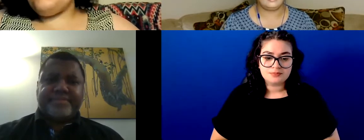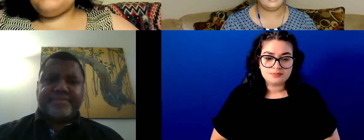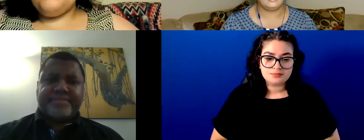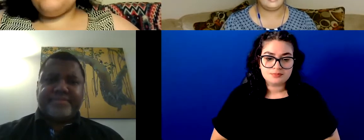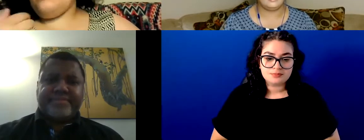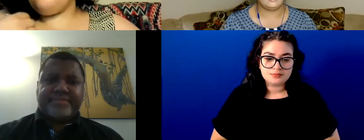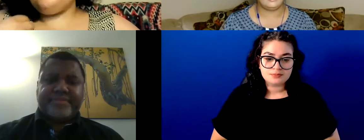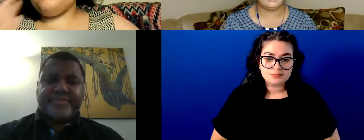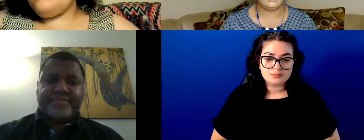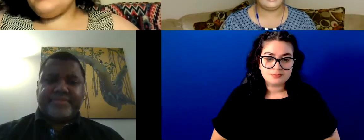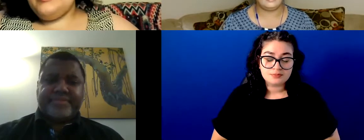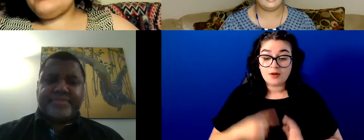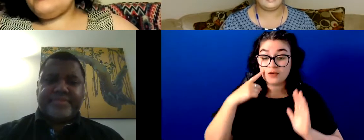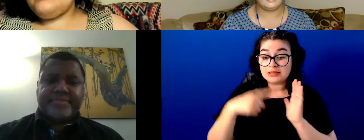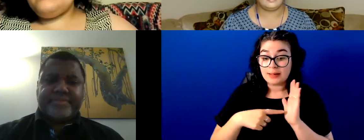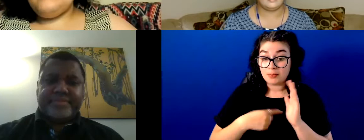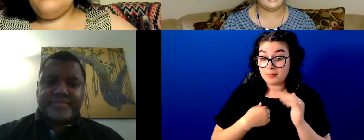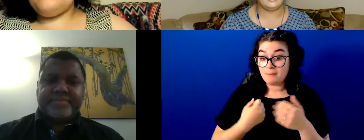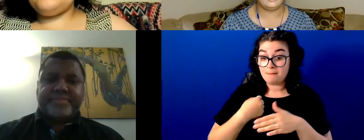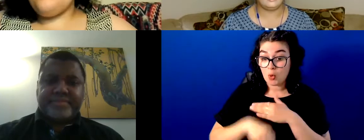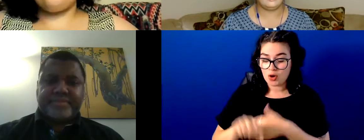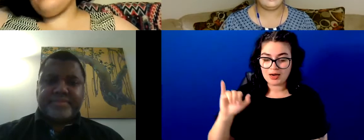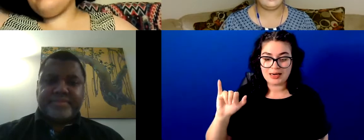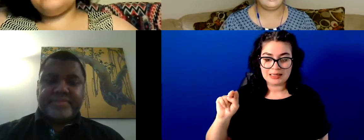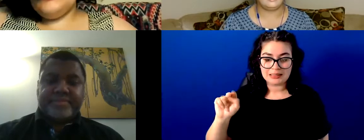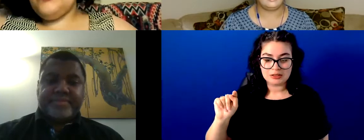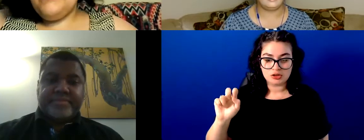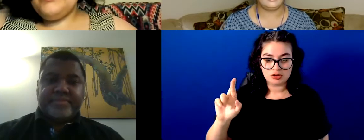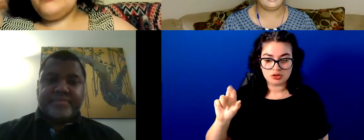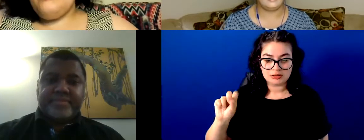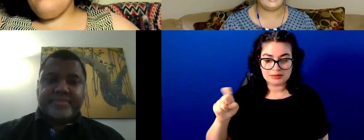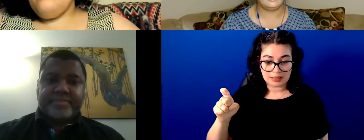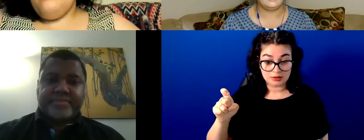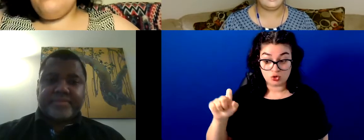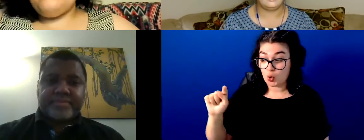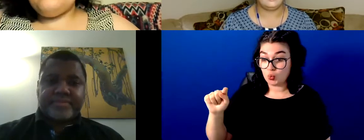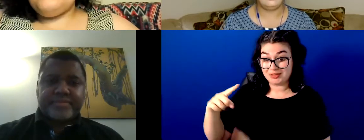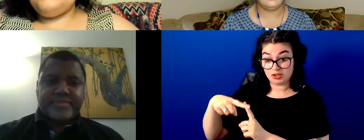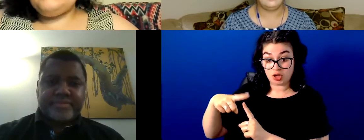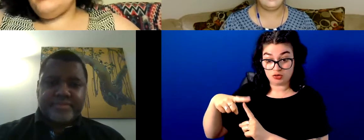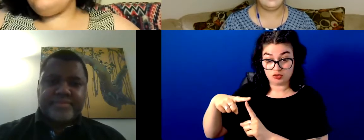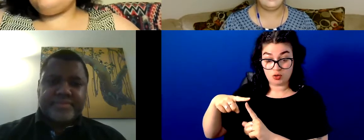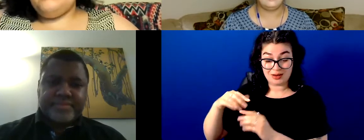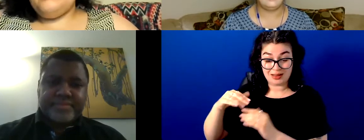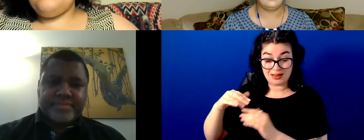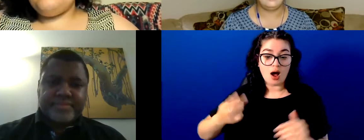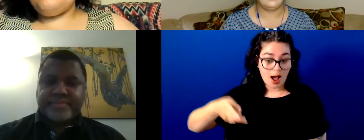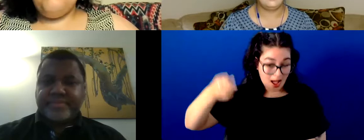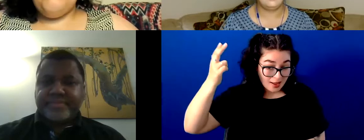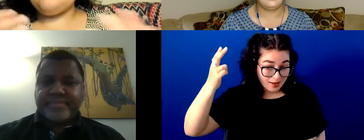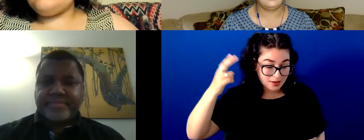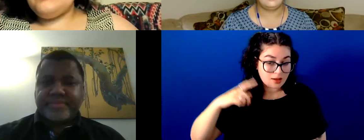so for example, I was born intersex. So I have a really high testosterone level, which means